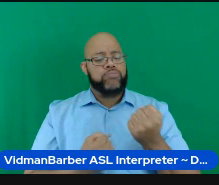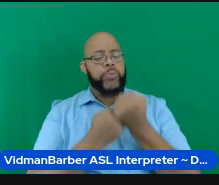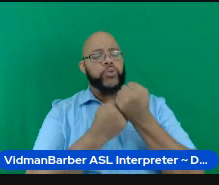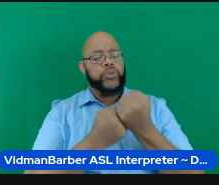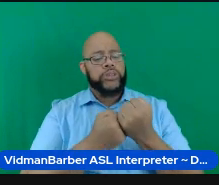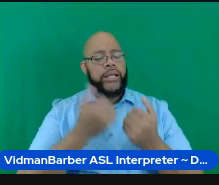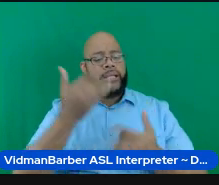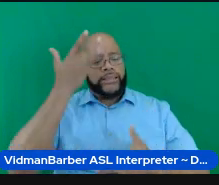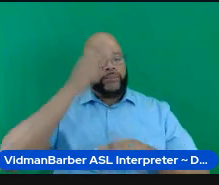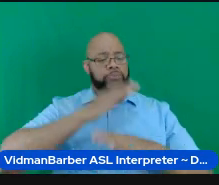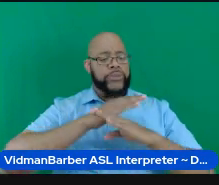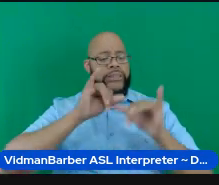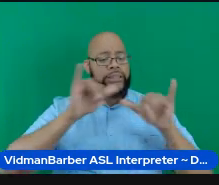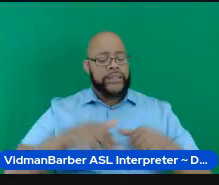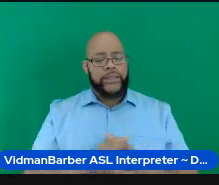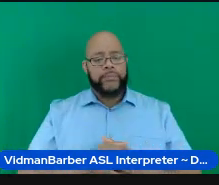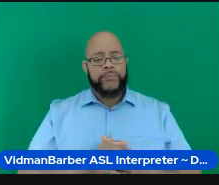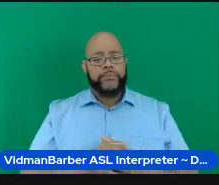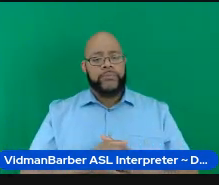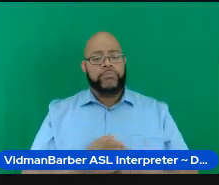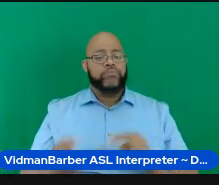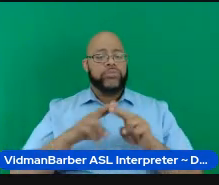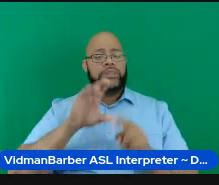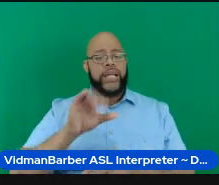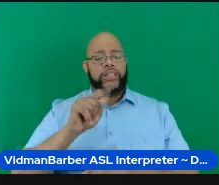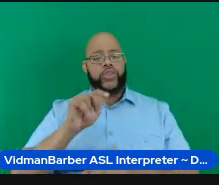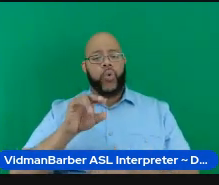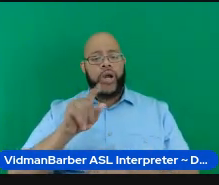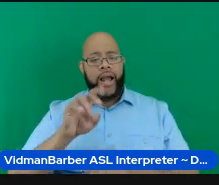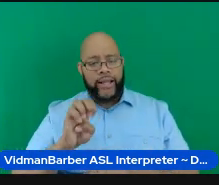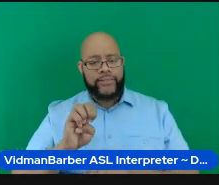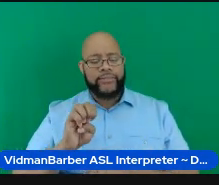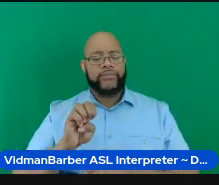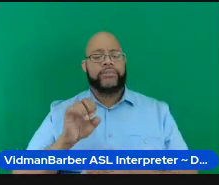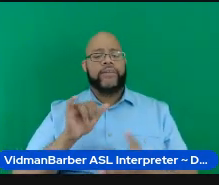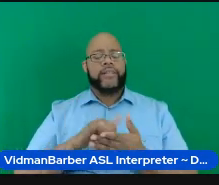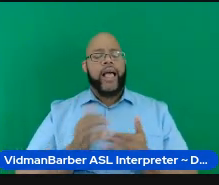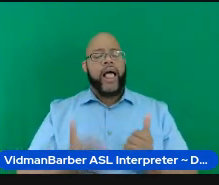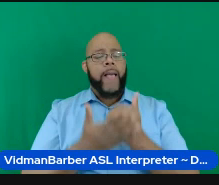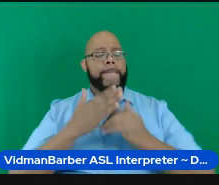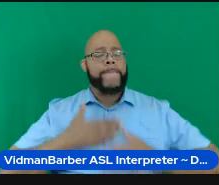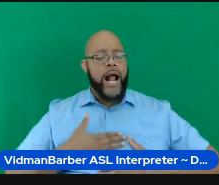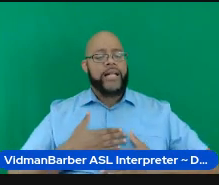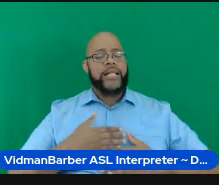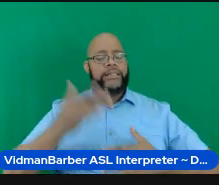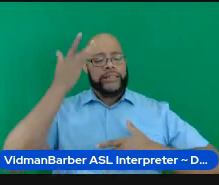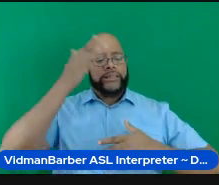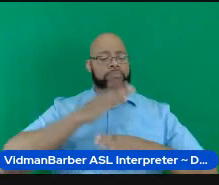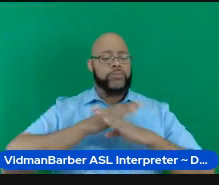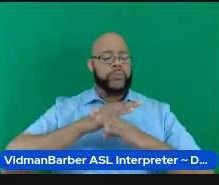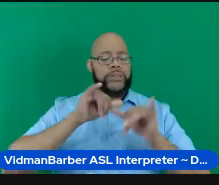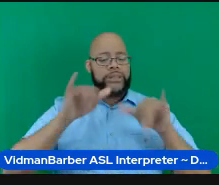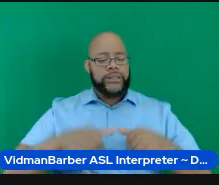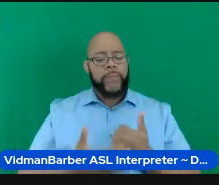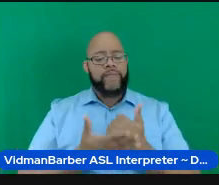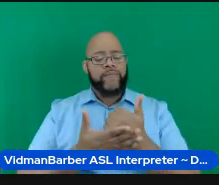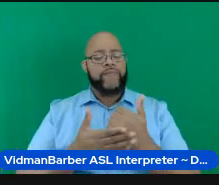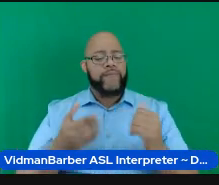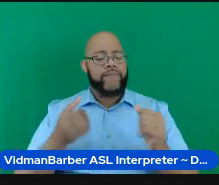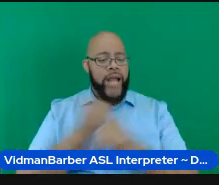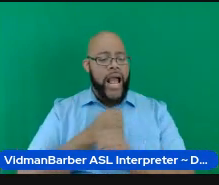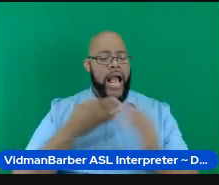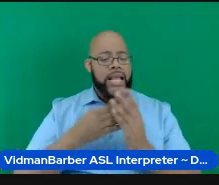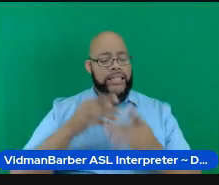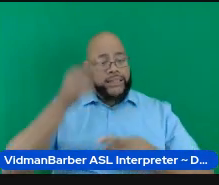by producing these cytokines, which are small molecules that aid the body's immune system in fighting against